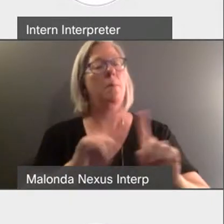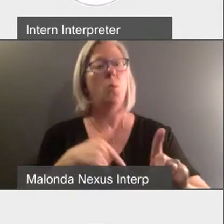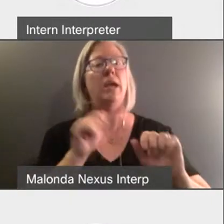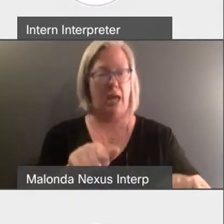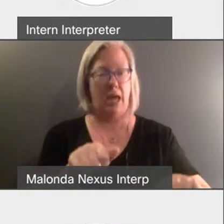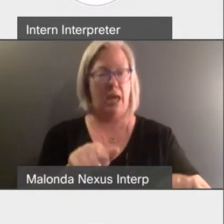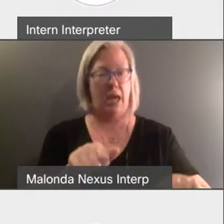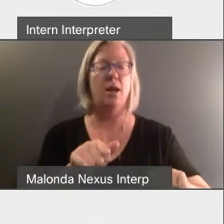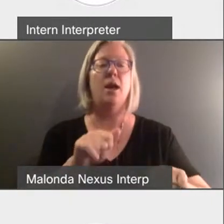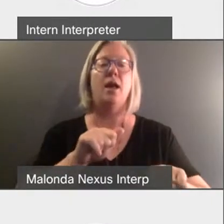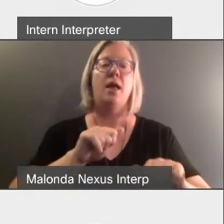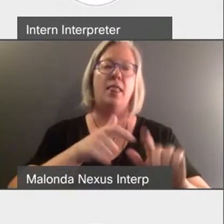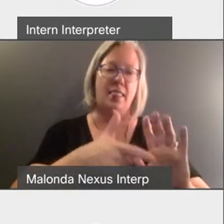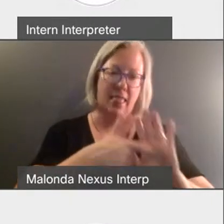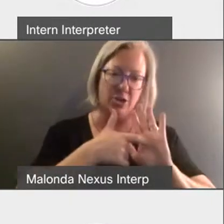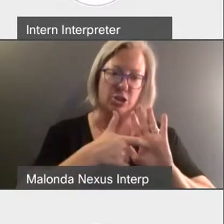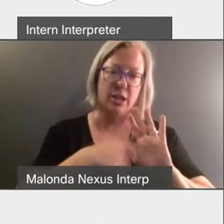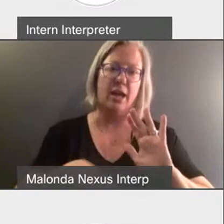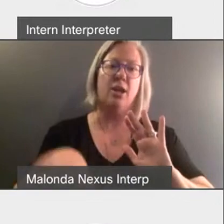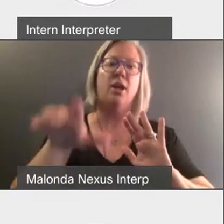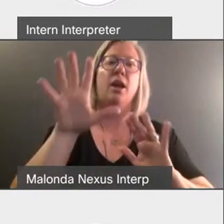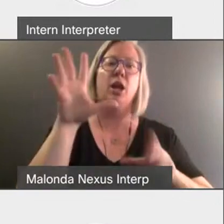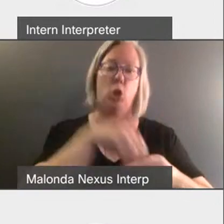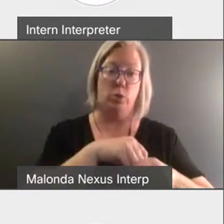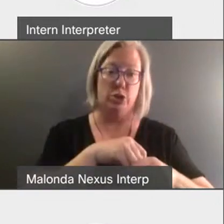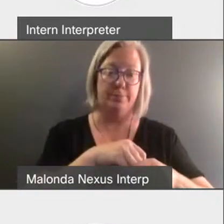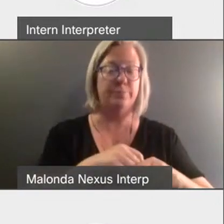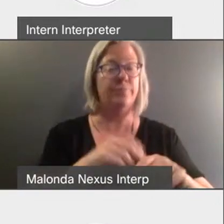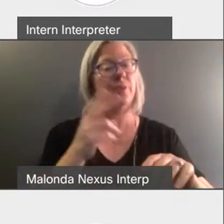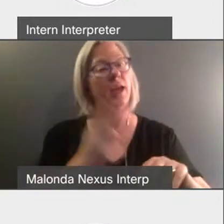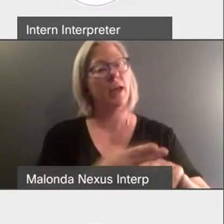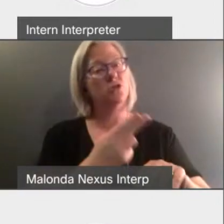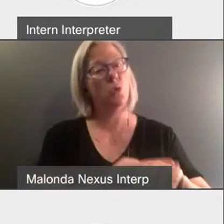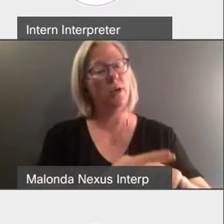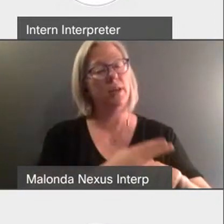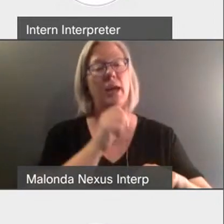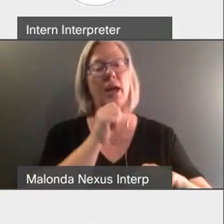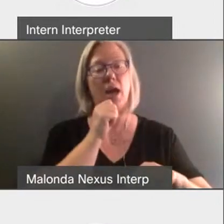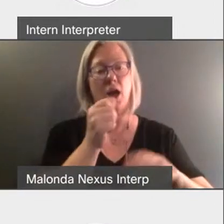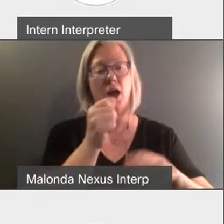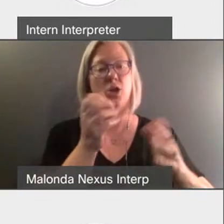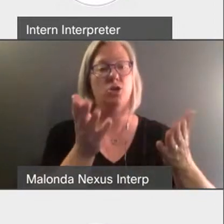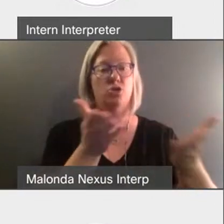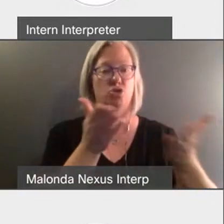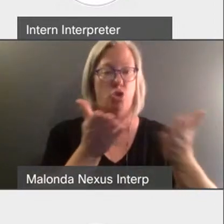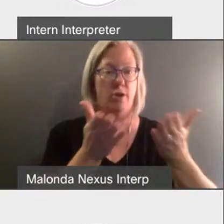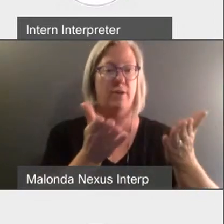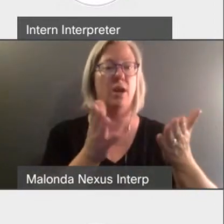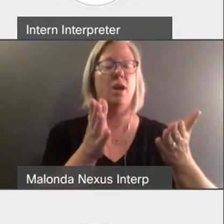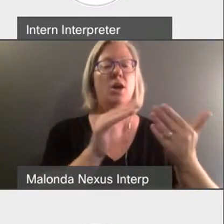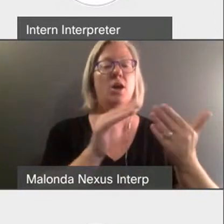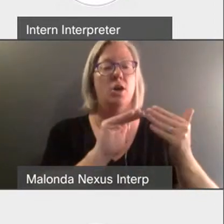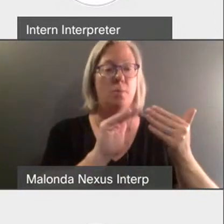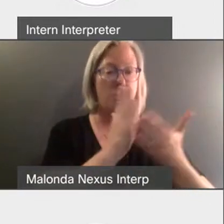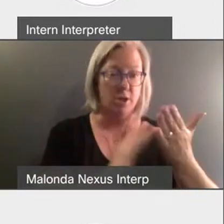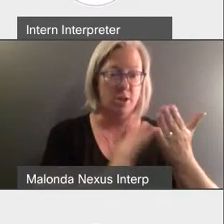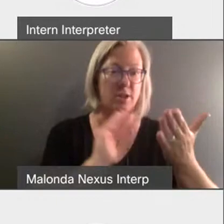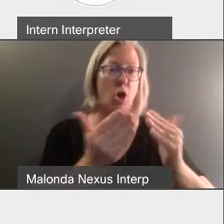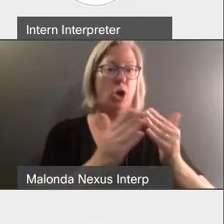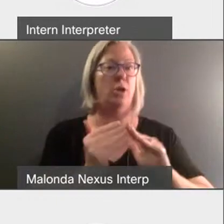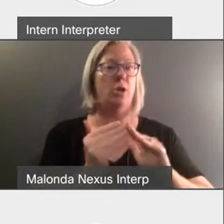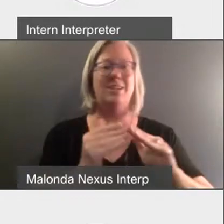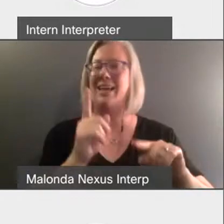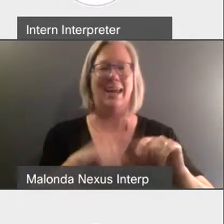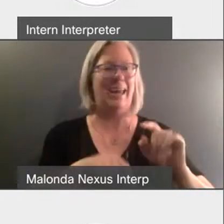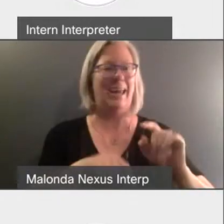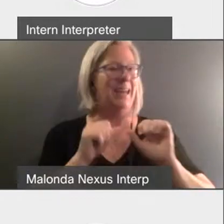legislate inclusion. Historically, underserved segments of our communities cannot